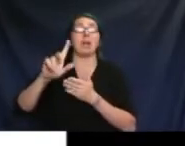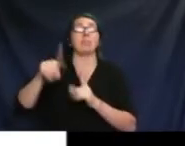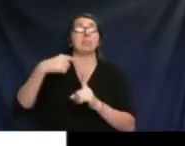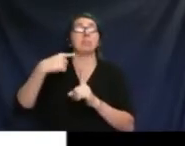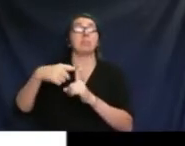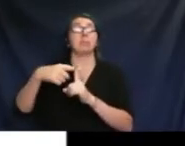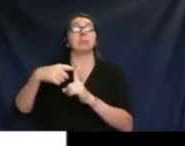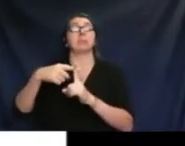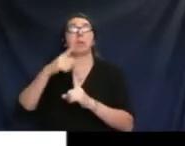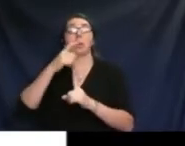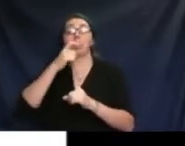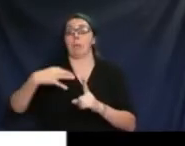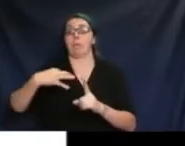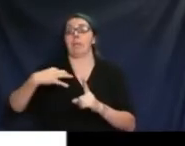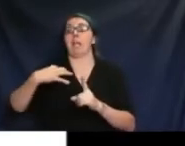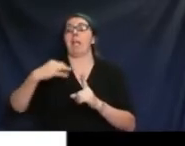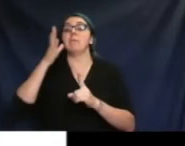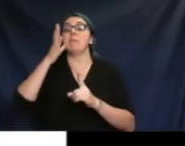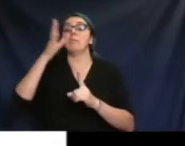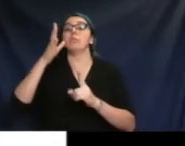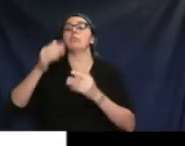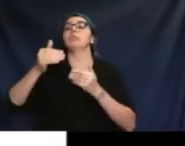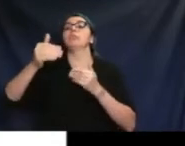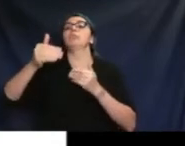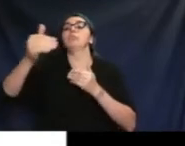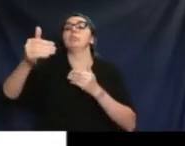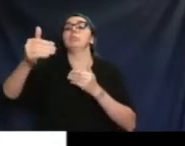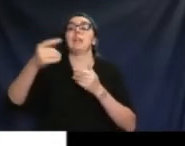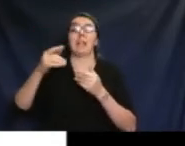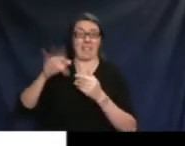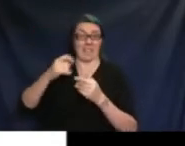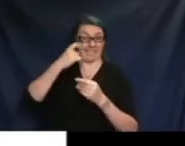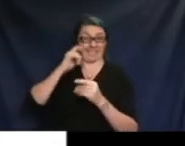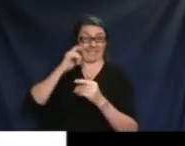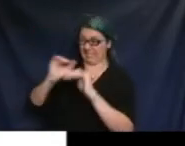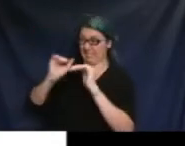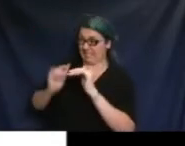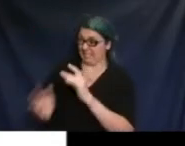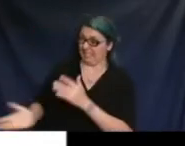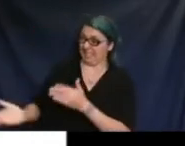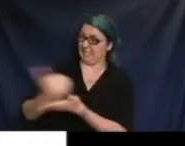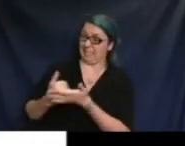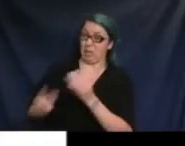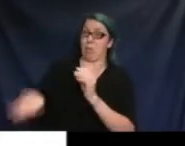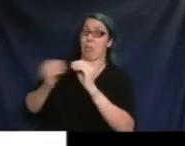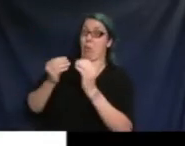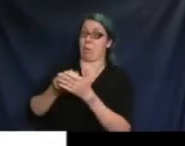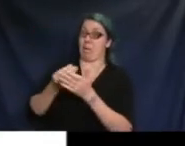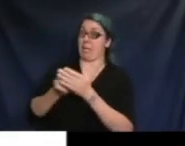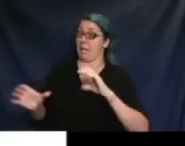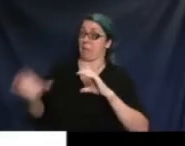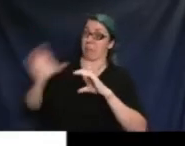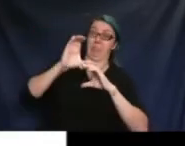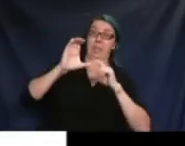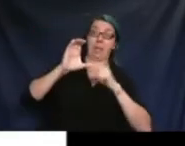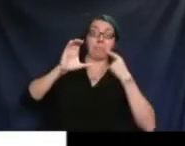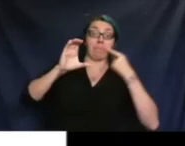other funds come in, which will be happening. They're just not in hand right now. We can't spend the money that we don't have in